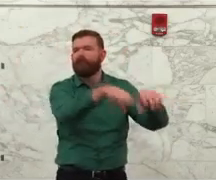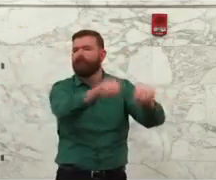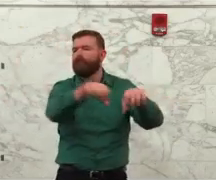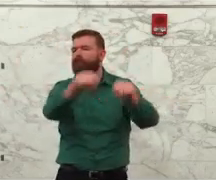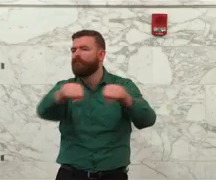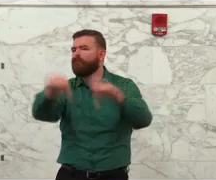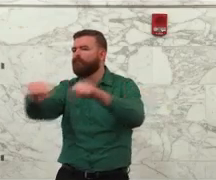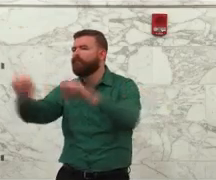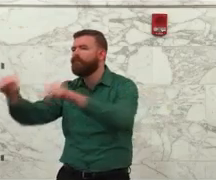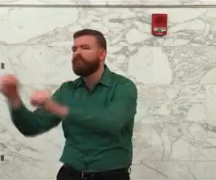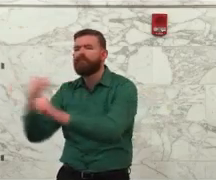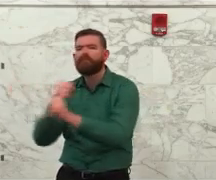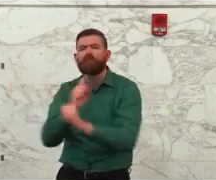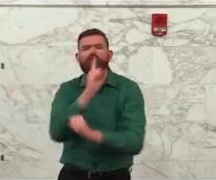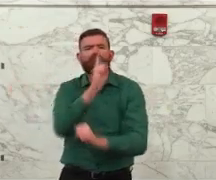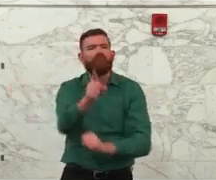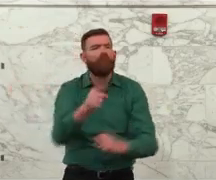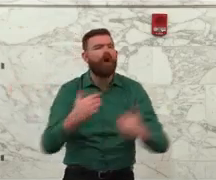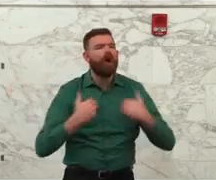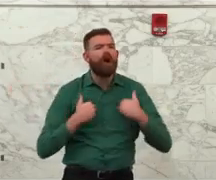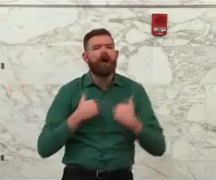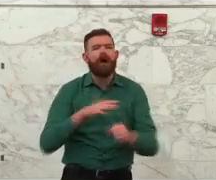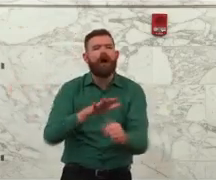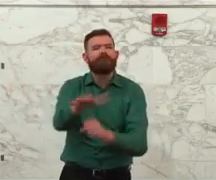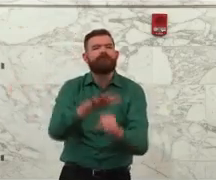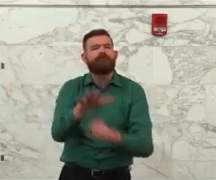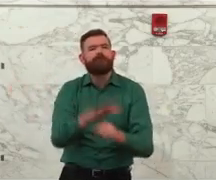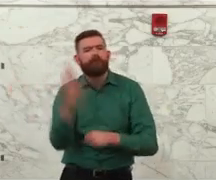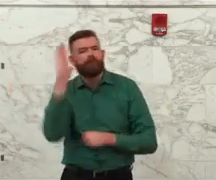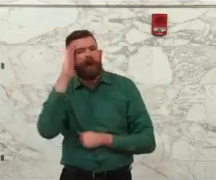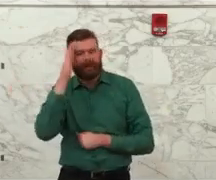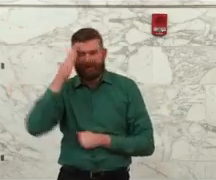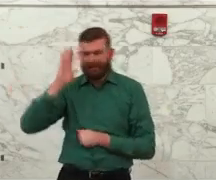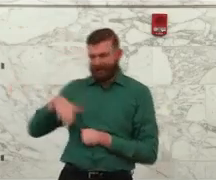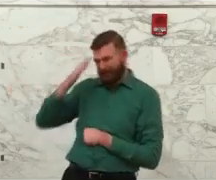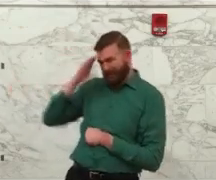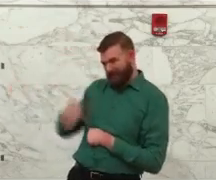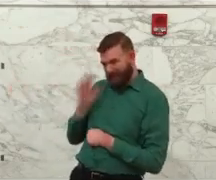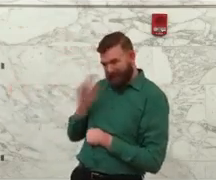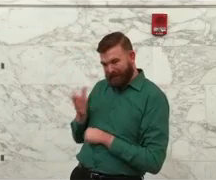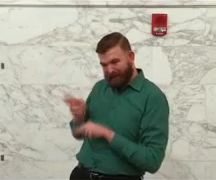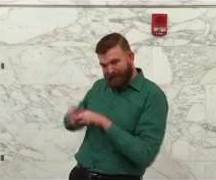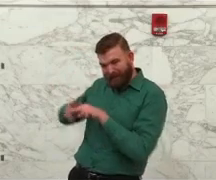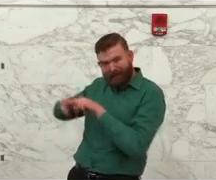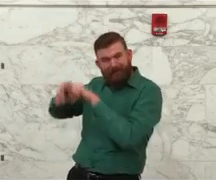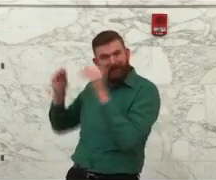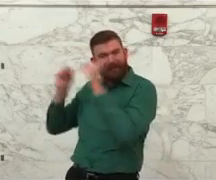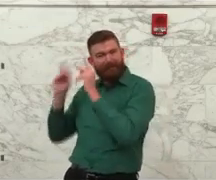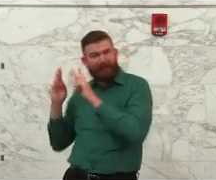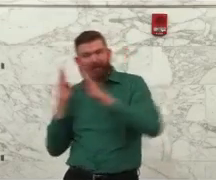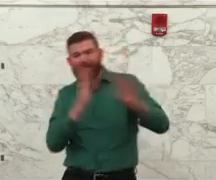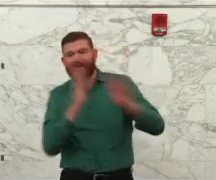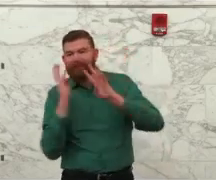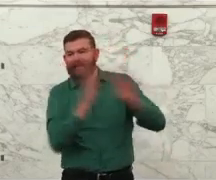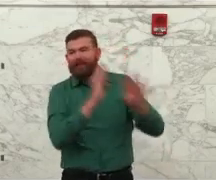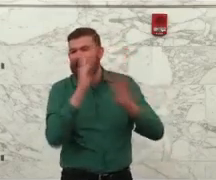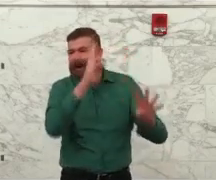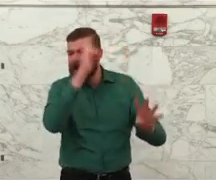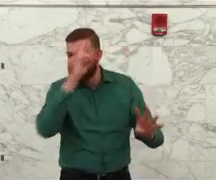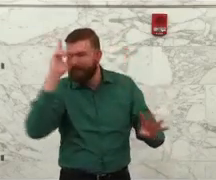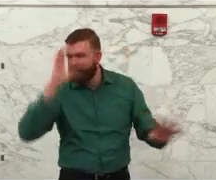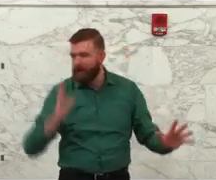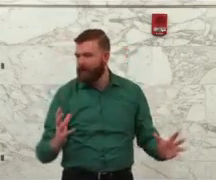capacity. We know cases are going to increase. We're working to prepare now to be able to handle